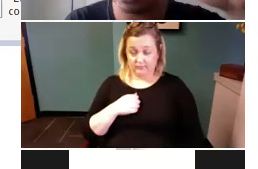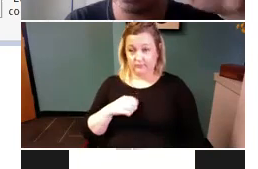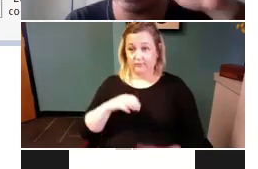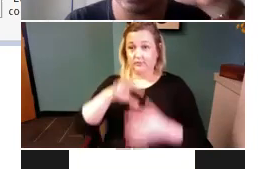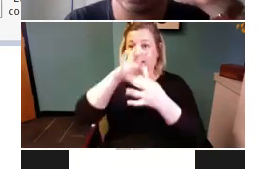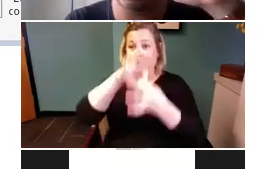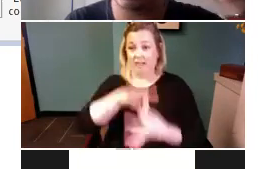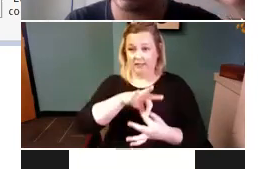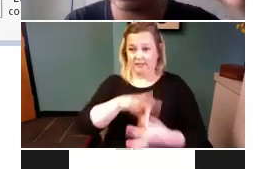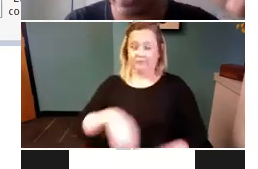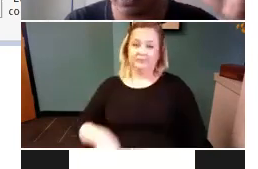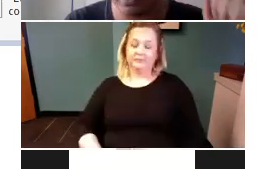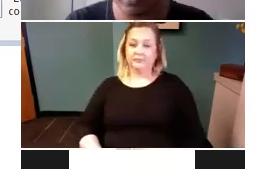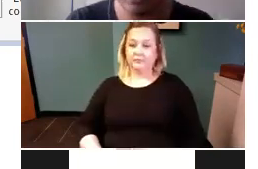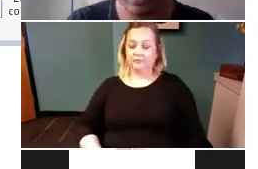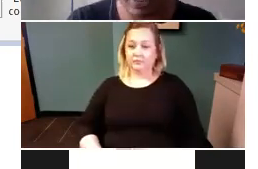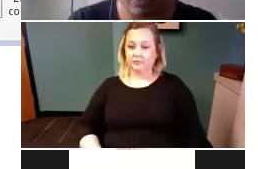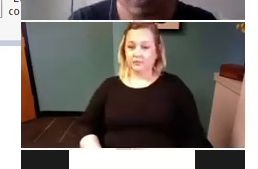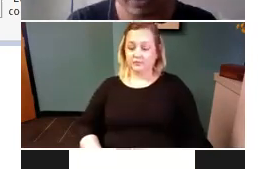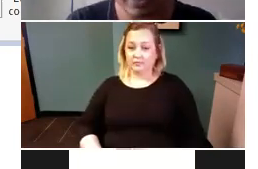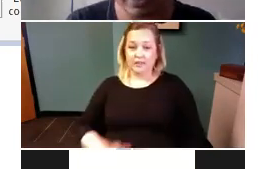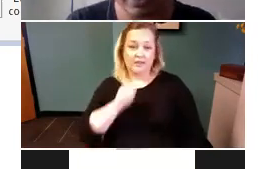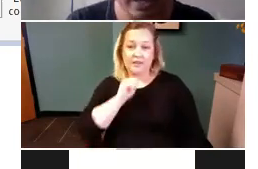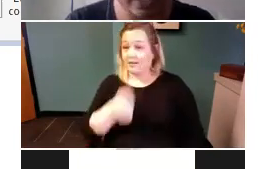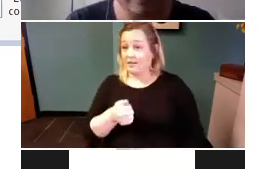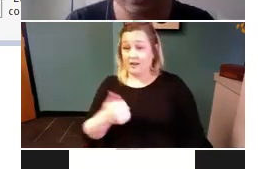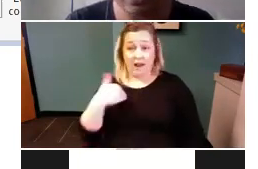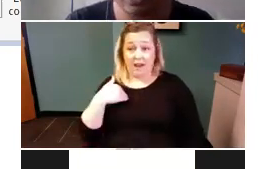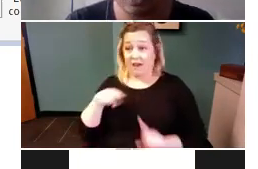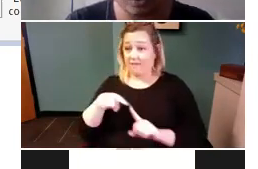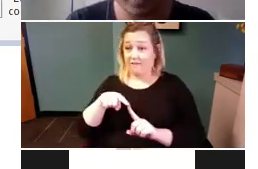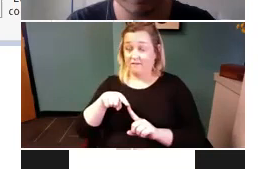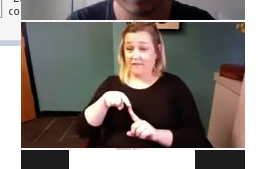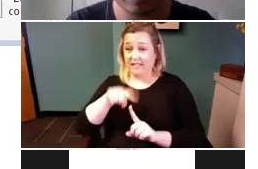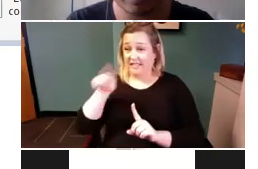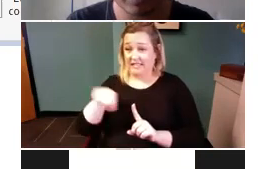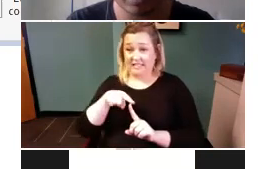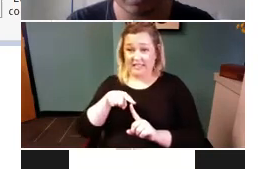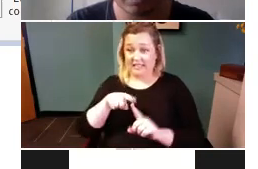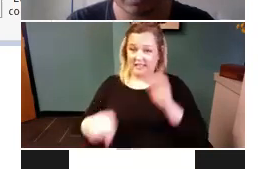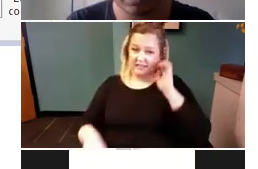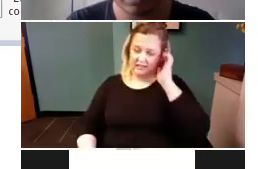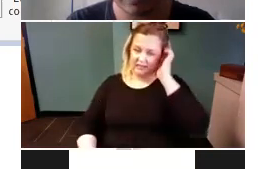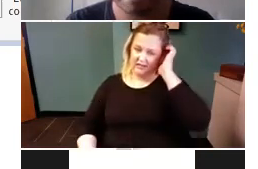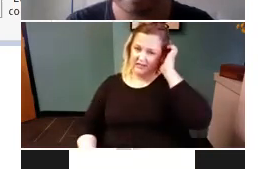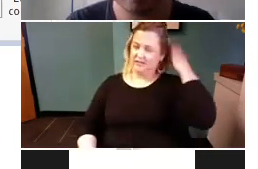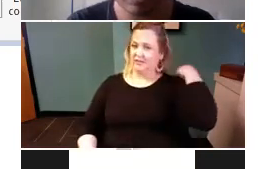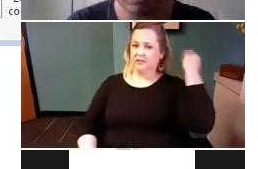set of vertices that does not have a cycle here. Now let's say that I have this other node